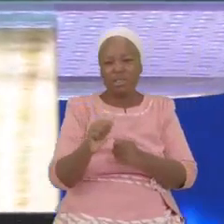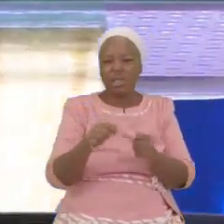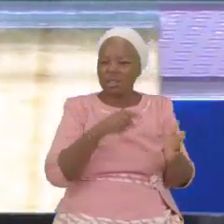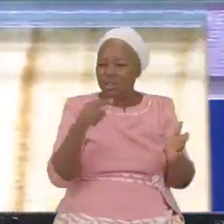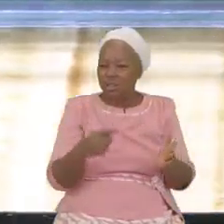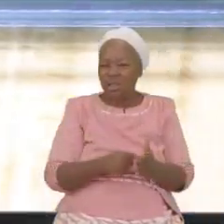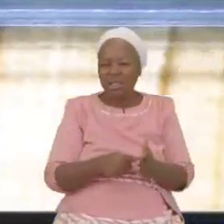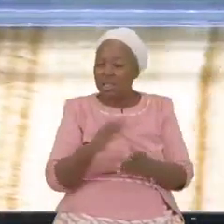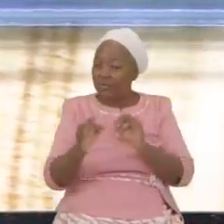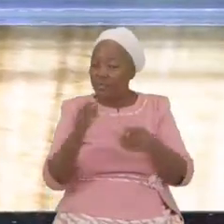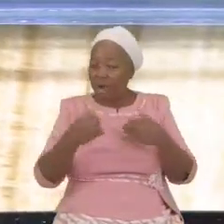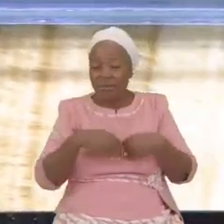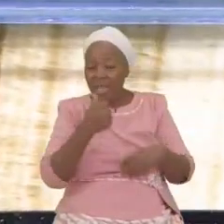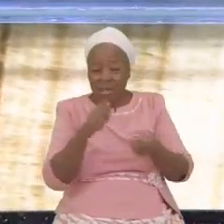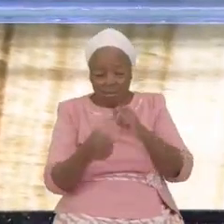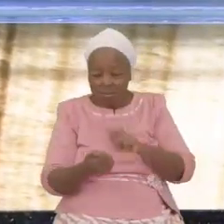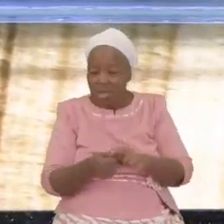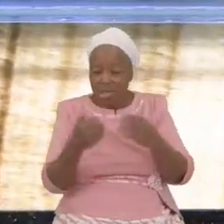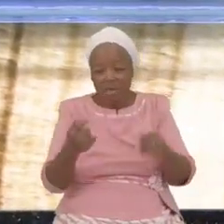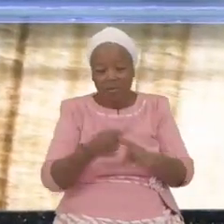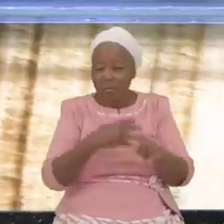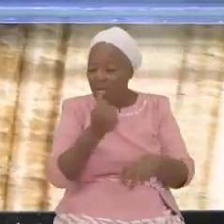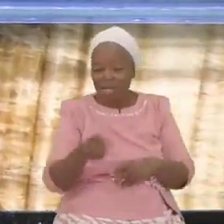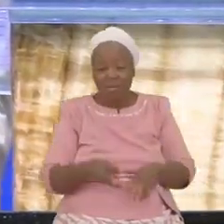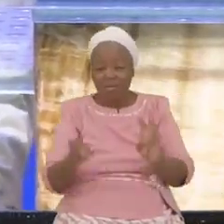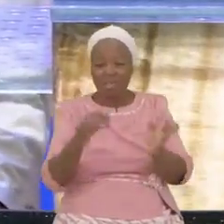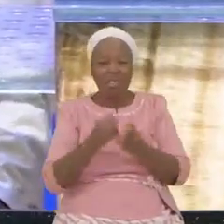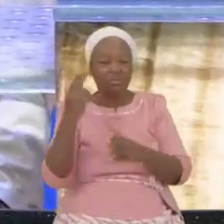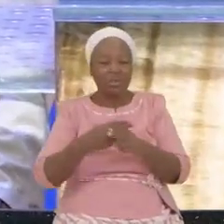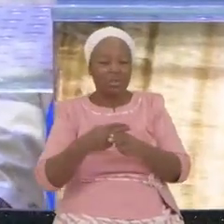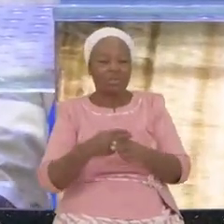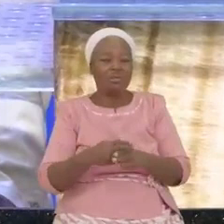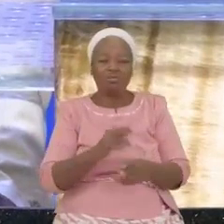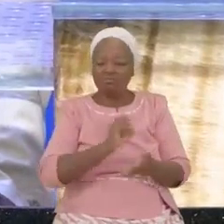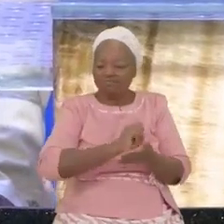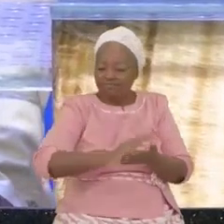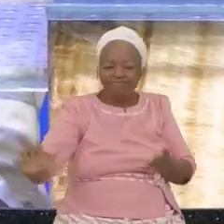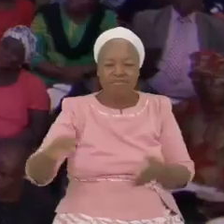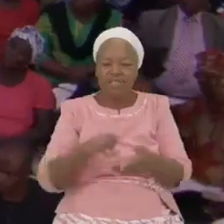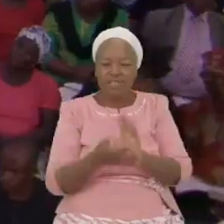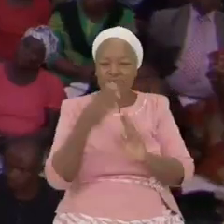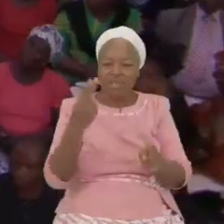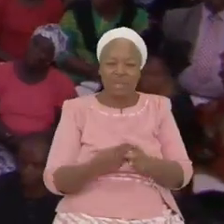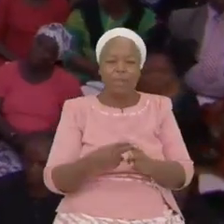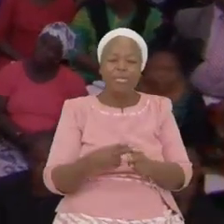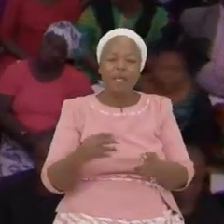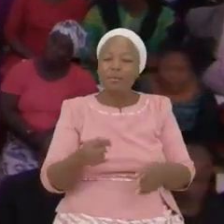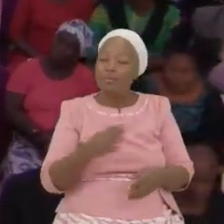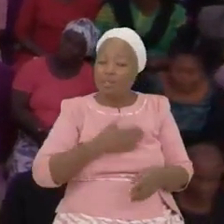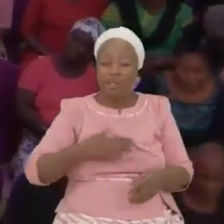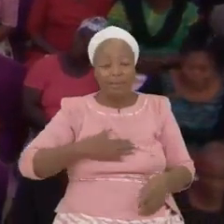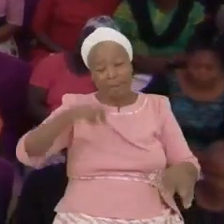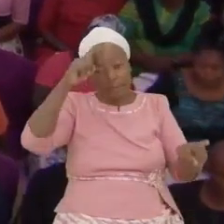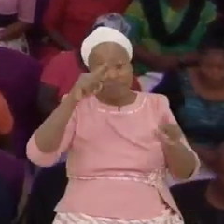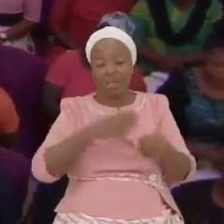you have any indignation now from any direction, it will soon clear away. My brother, take heart. Don't